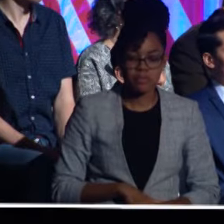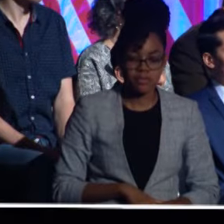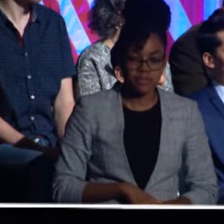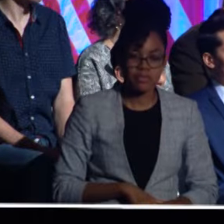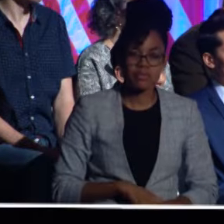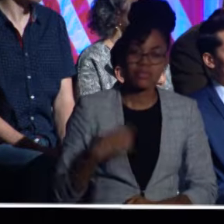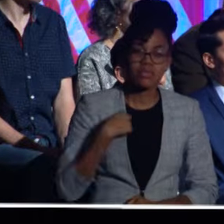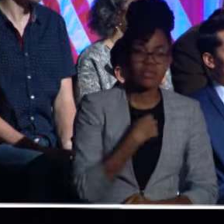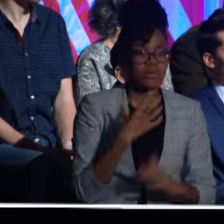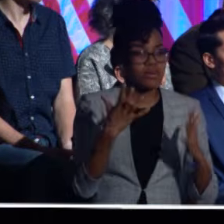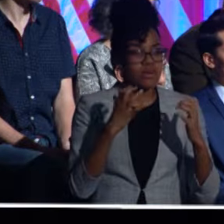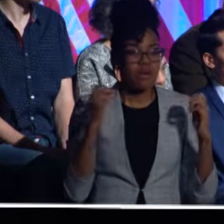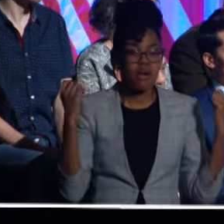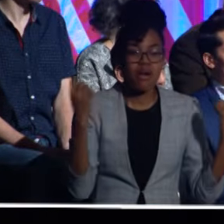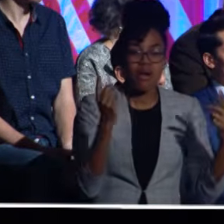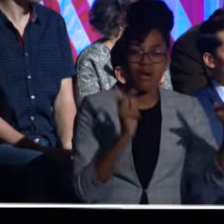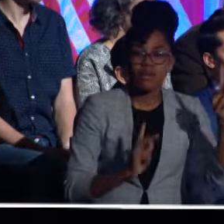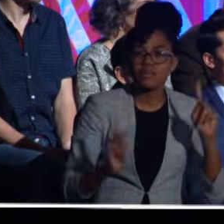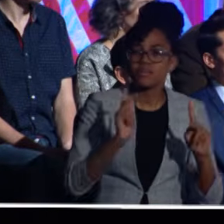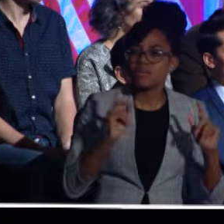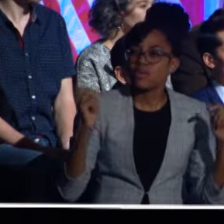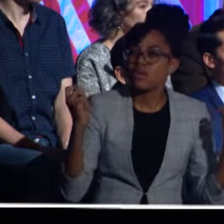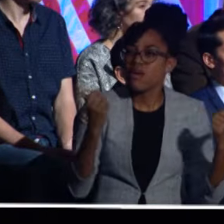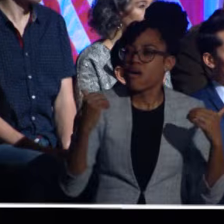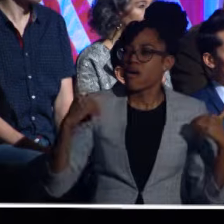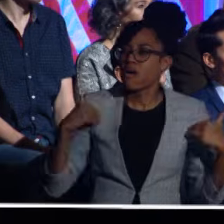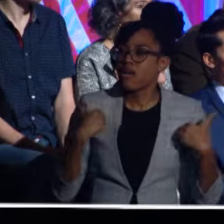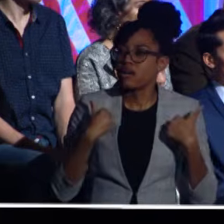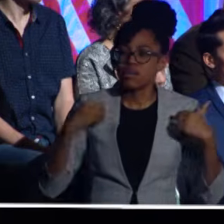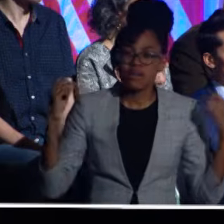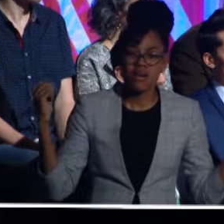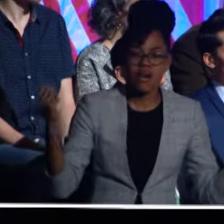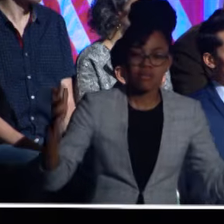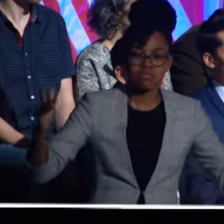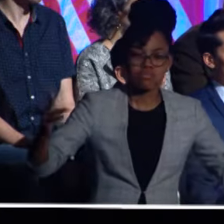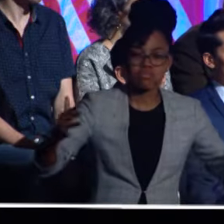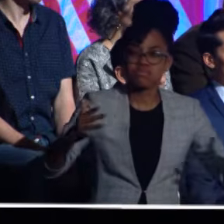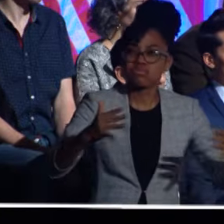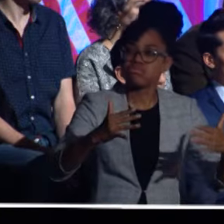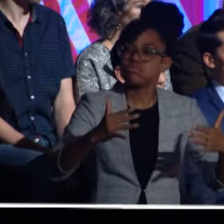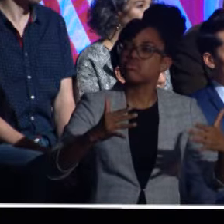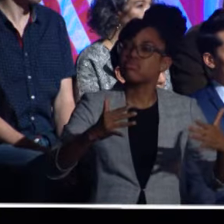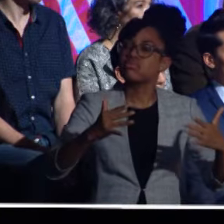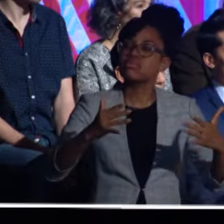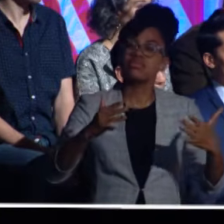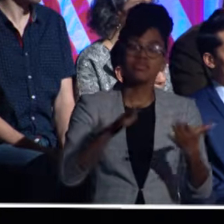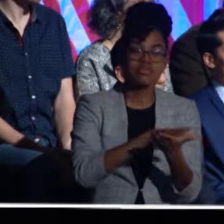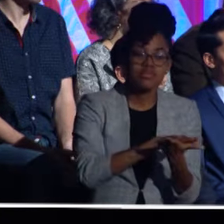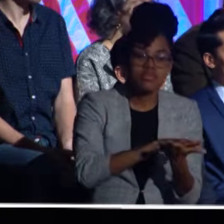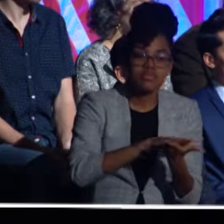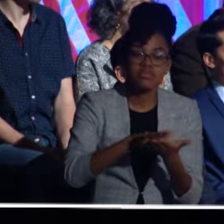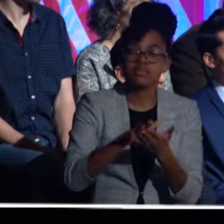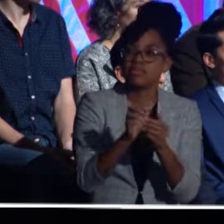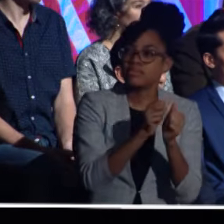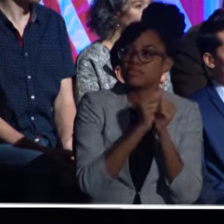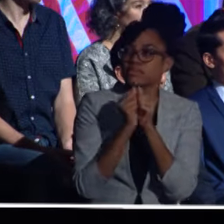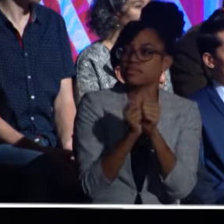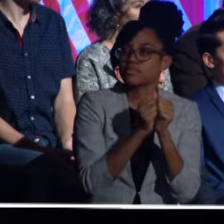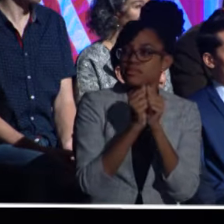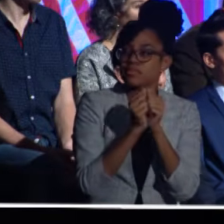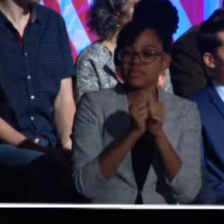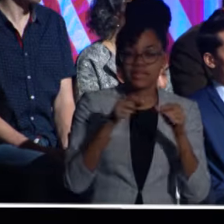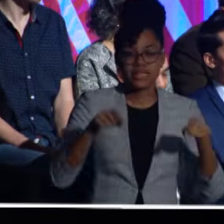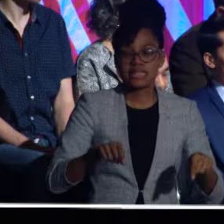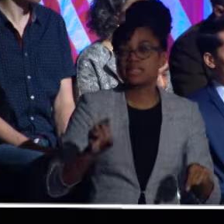all creatures to bring about your vision of truth, harmony, and justice in our blessed DC. Od